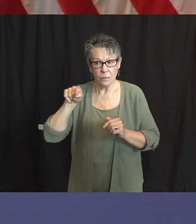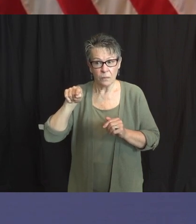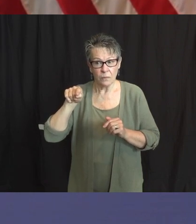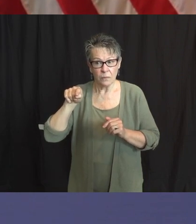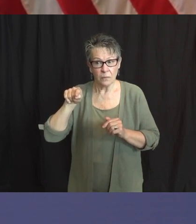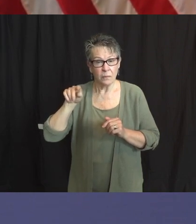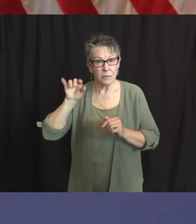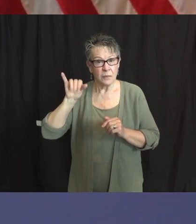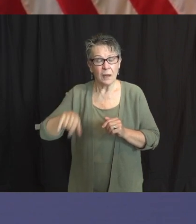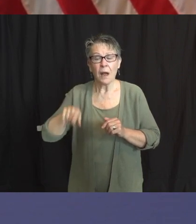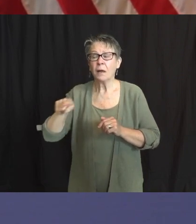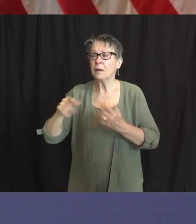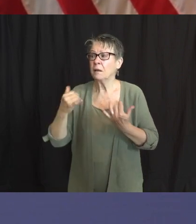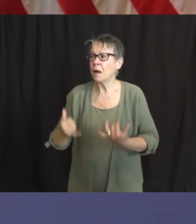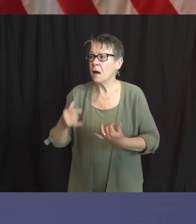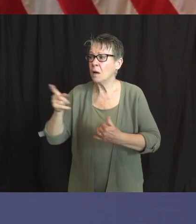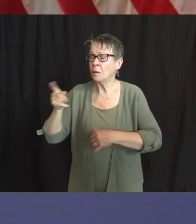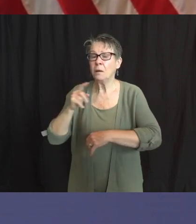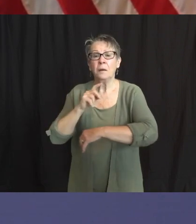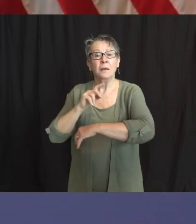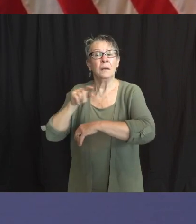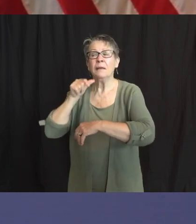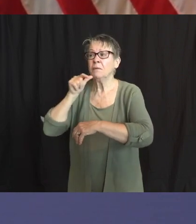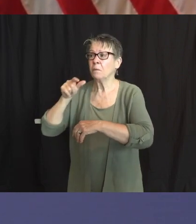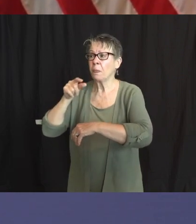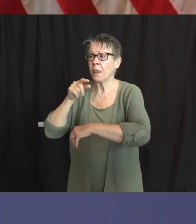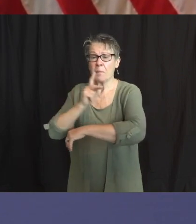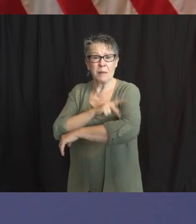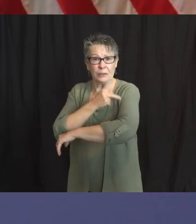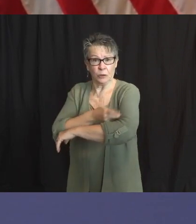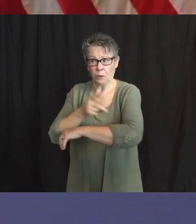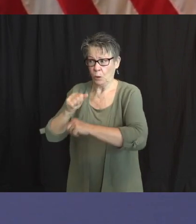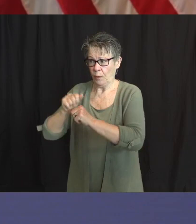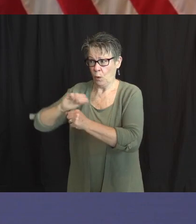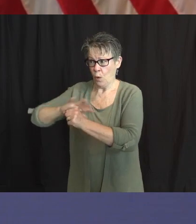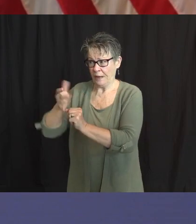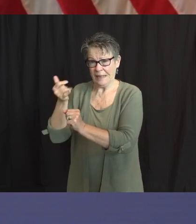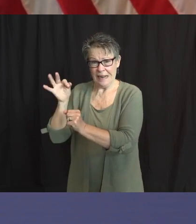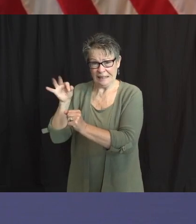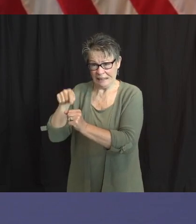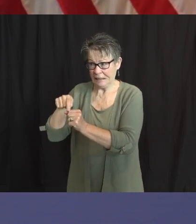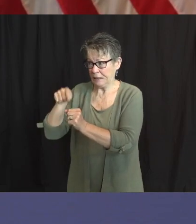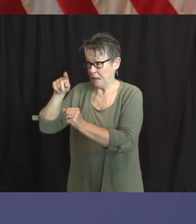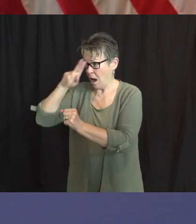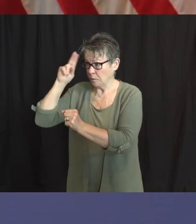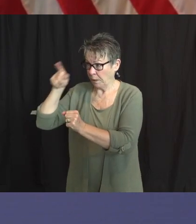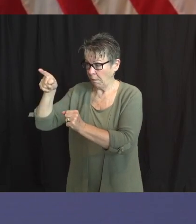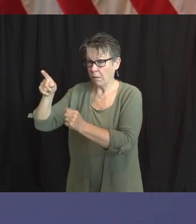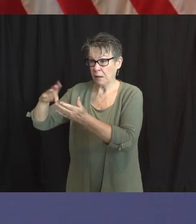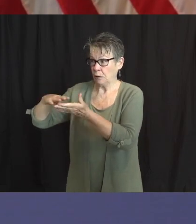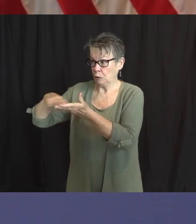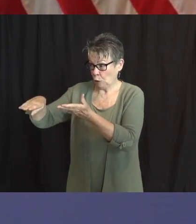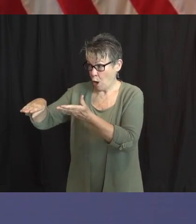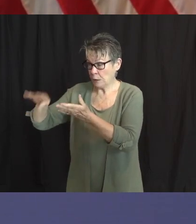stage 2 is going to be, assuming that the curves and Judy and Eddie and others continue to, you know, they're the most important check